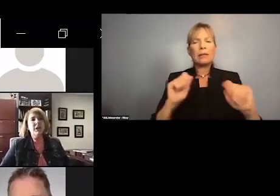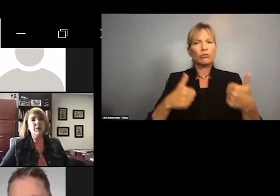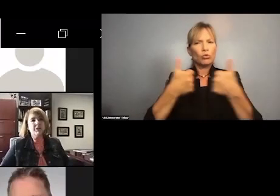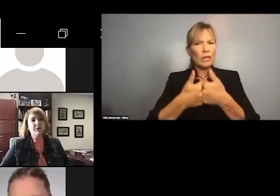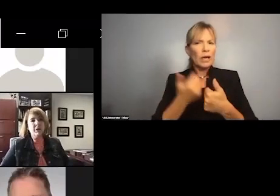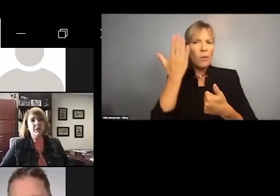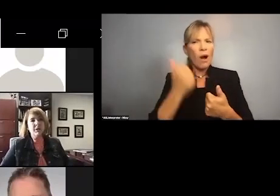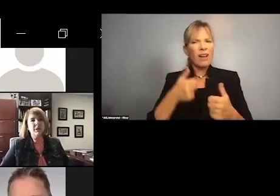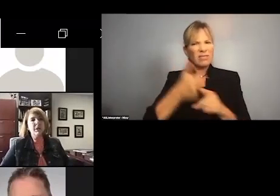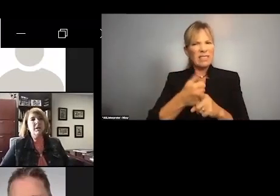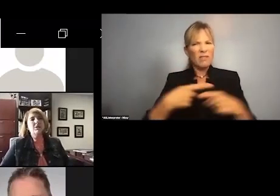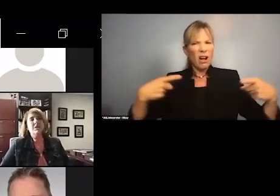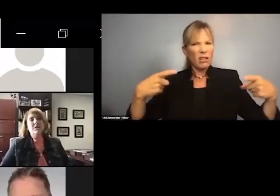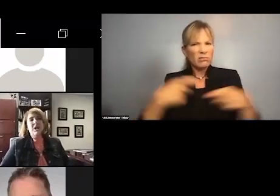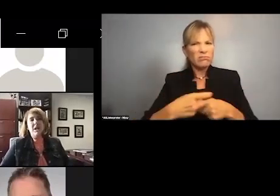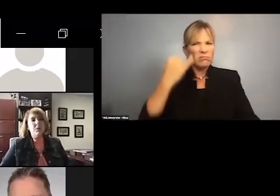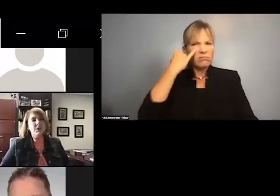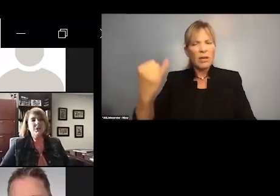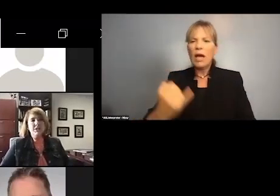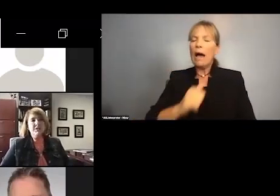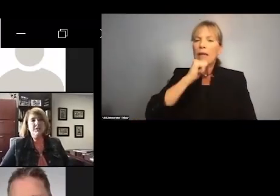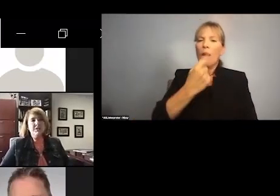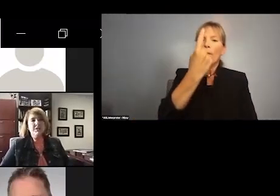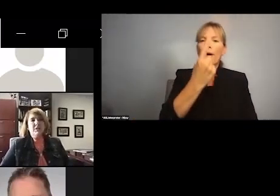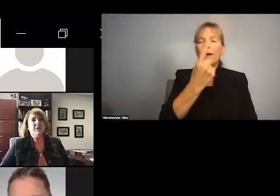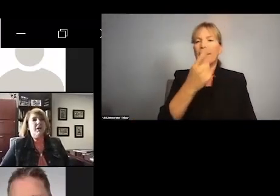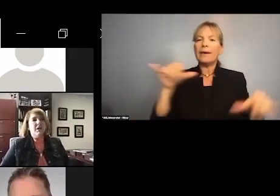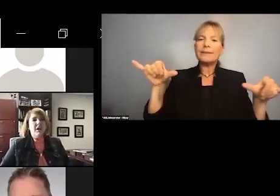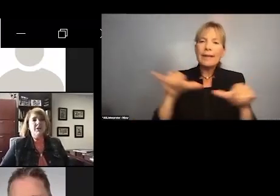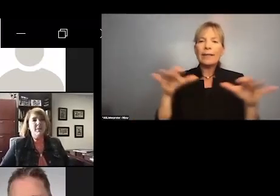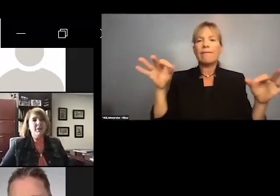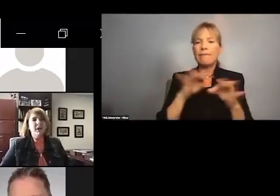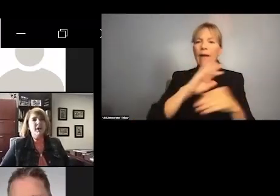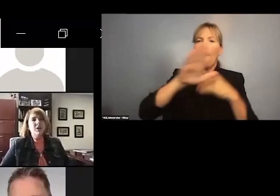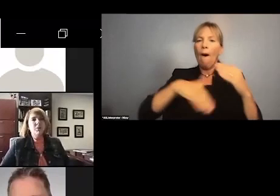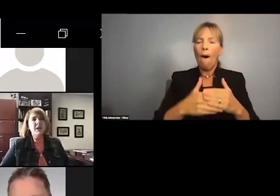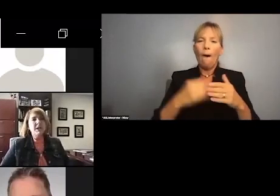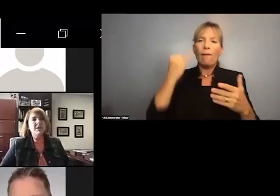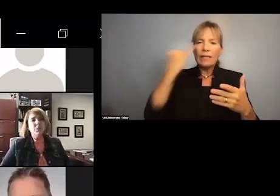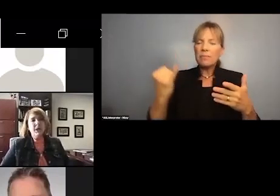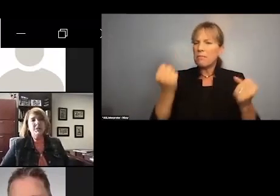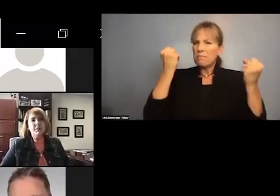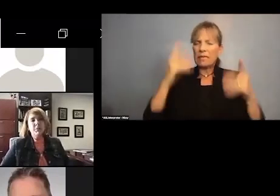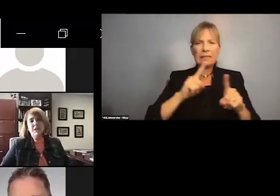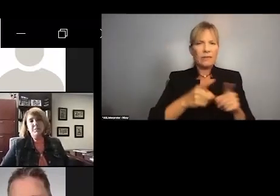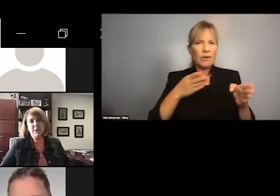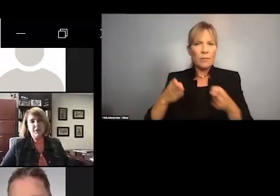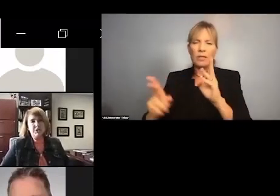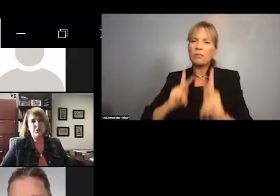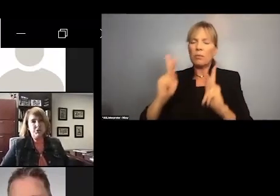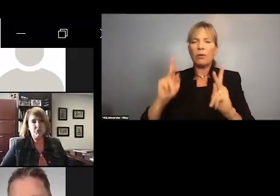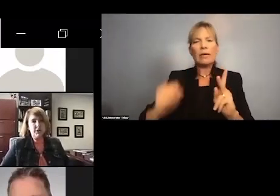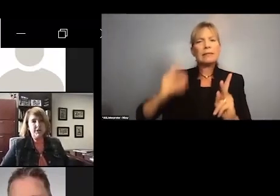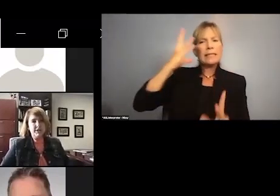very complex phenomenon. So it's not a one-size-fits-all phenomenon, and there are many different ways people may